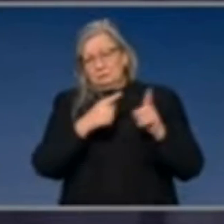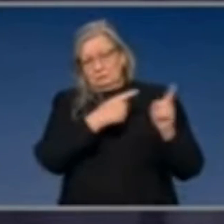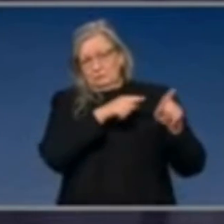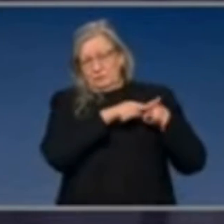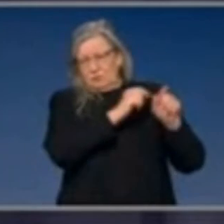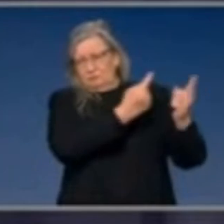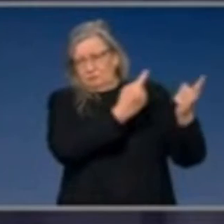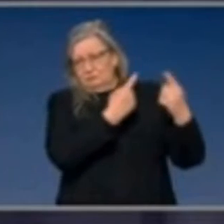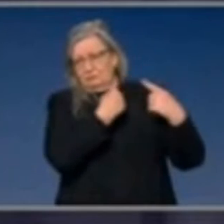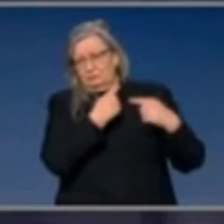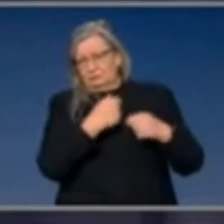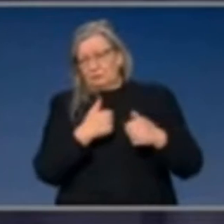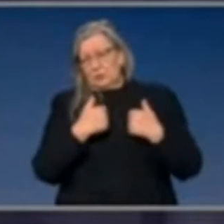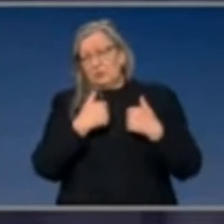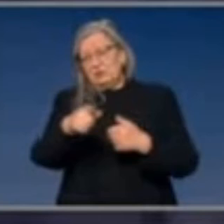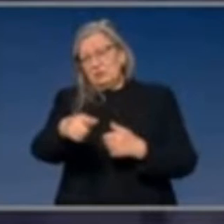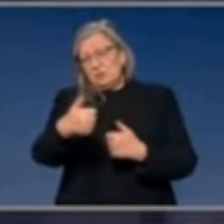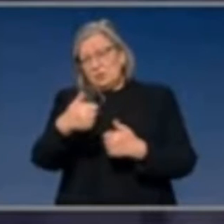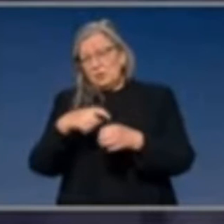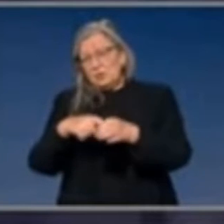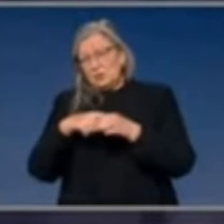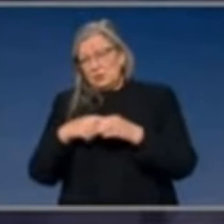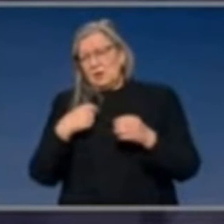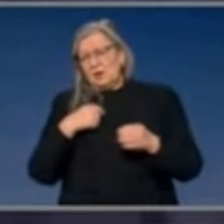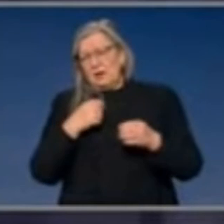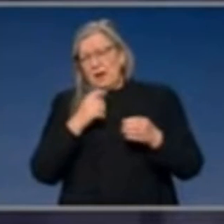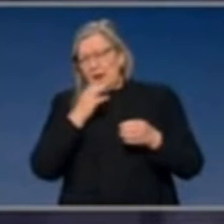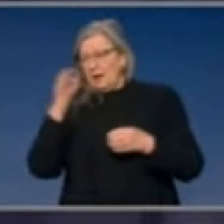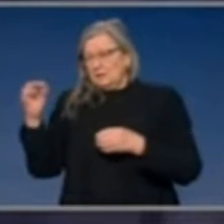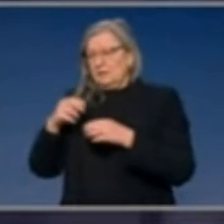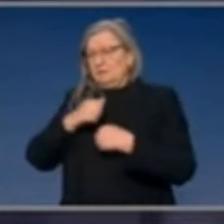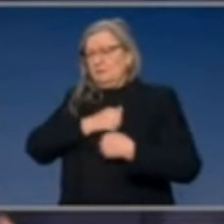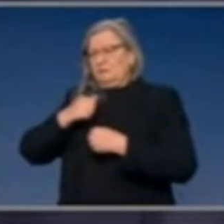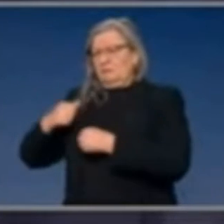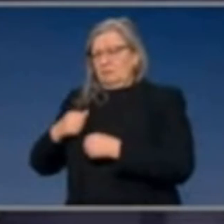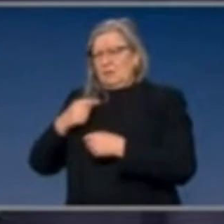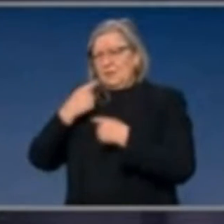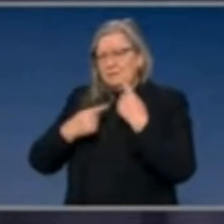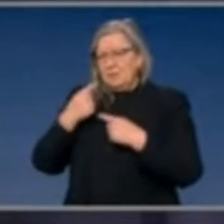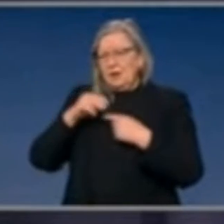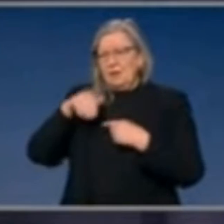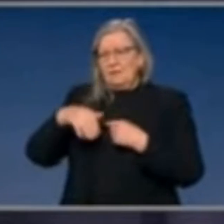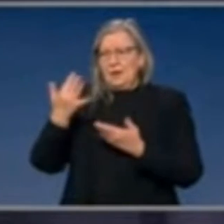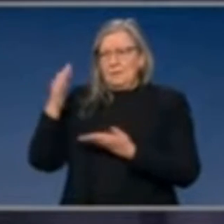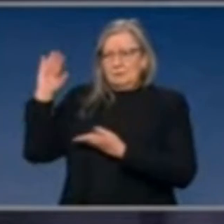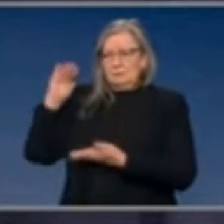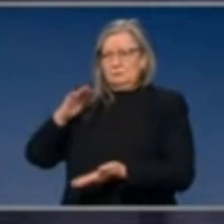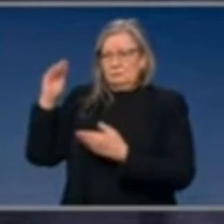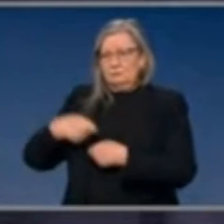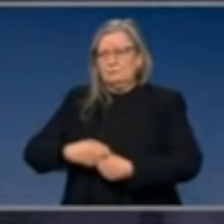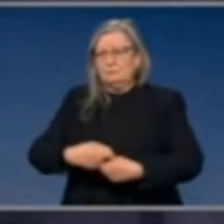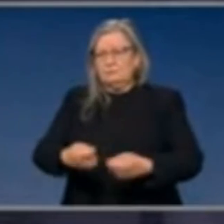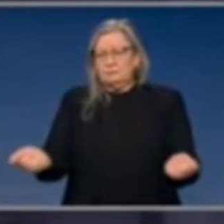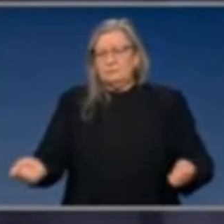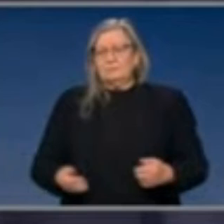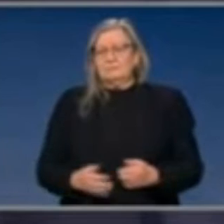question, and I'll let General Frewen address the capacity. But we've based the